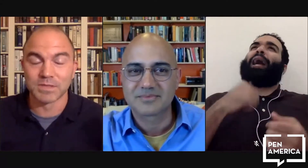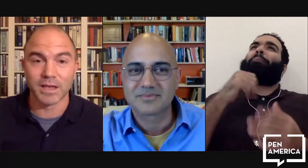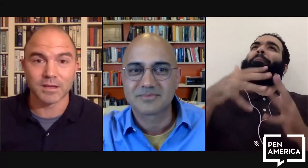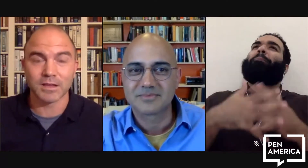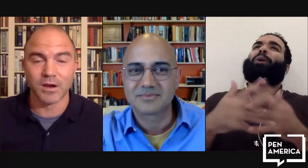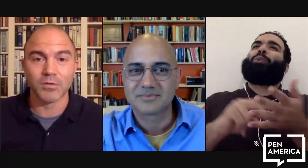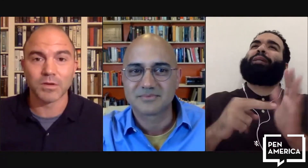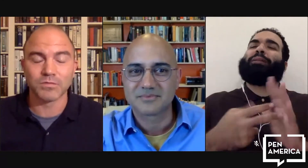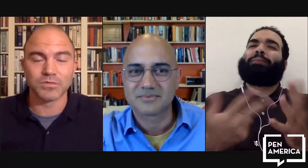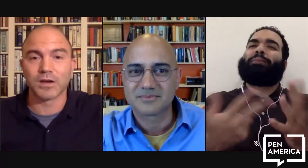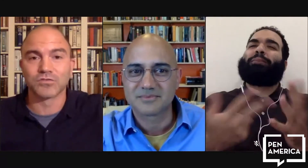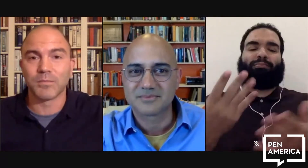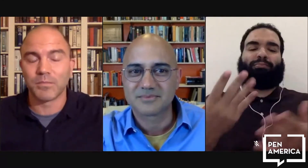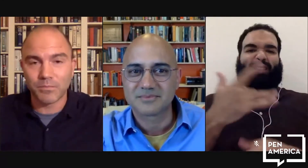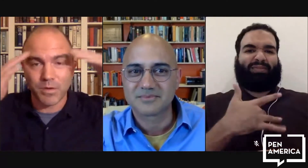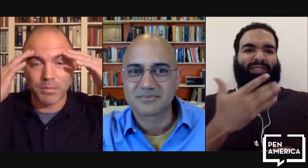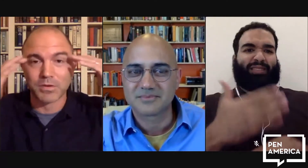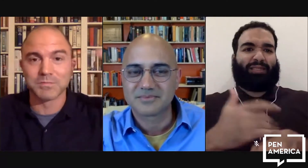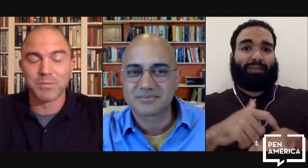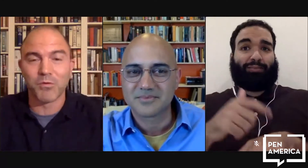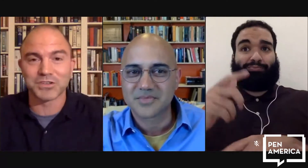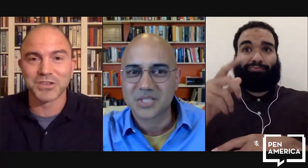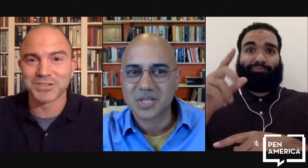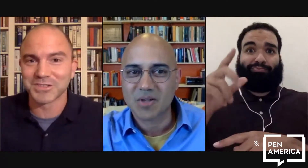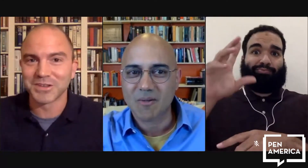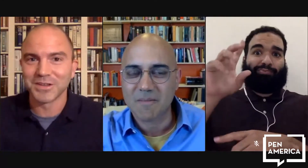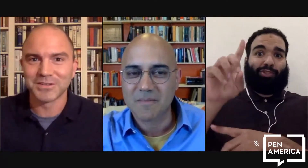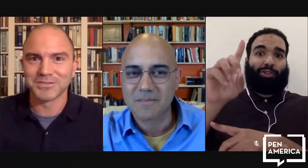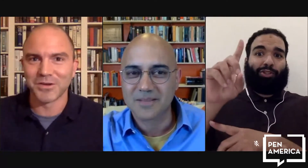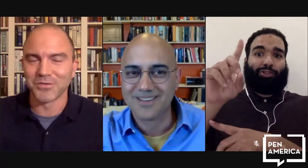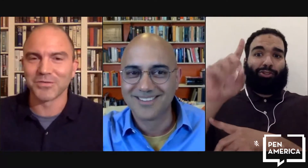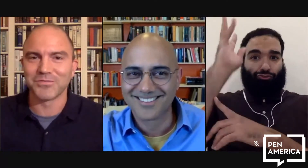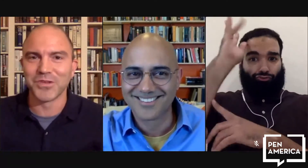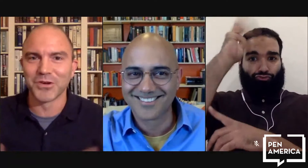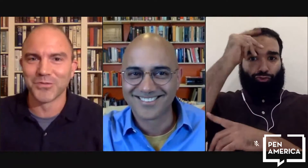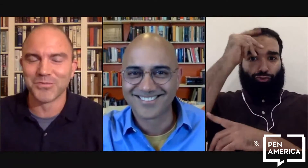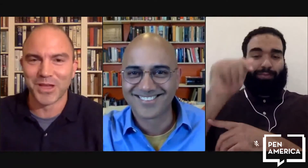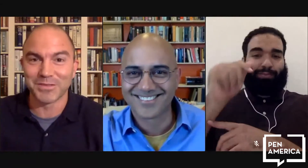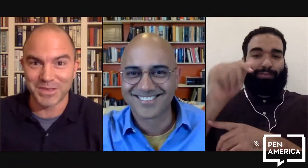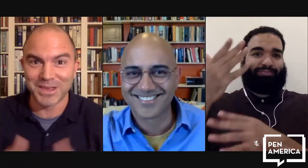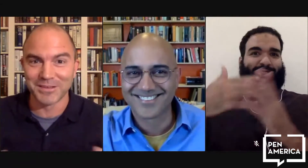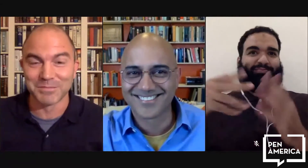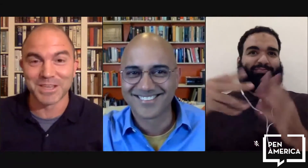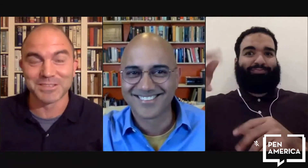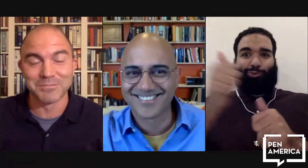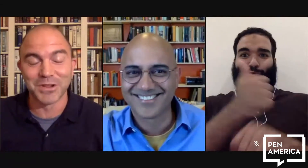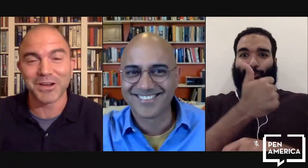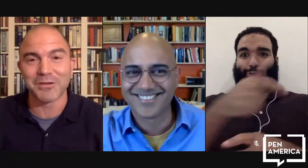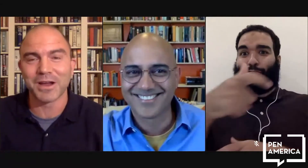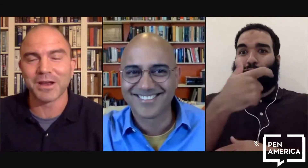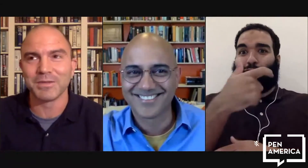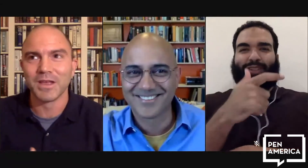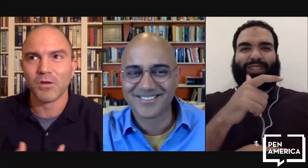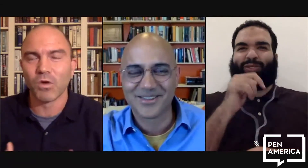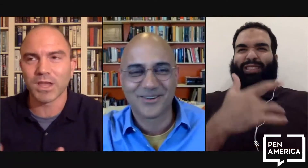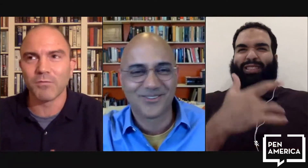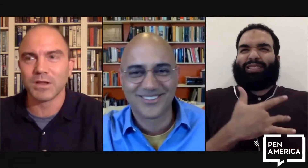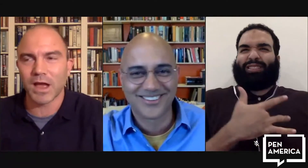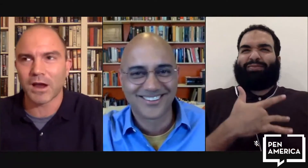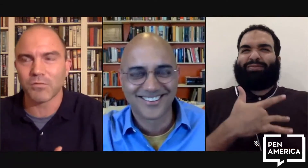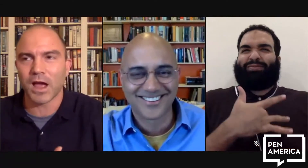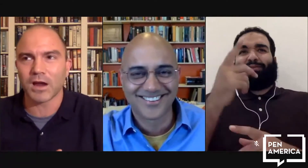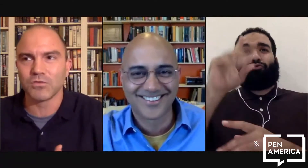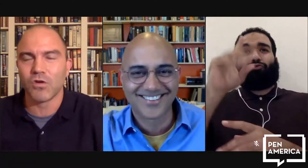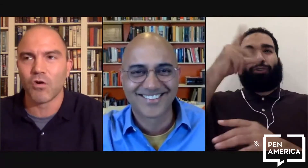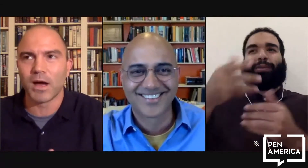seems like, Donald Trump, probably most people watching this, don't feel like he gives them a sense of belonging, right? I mean,